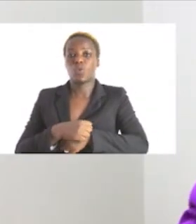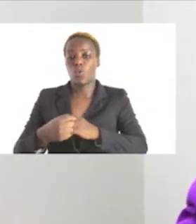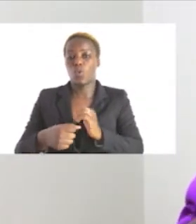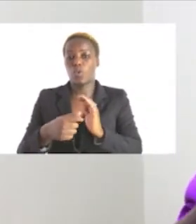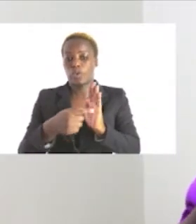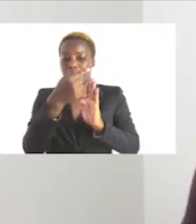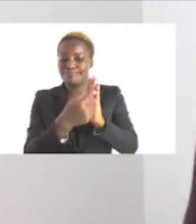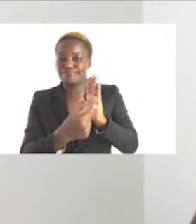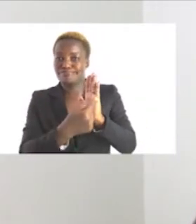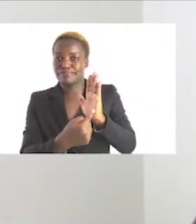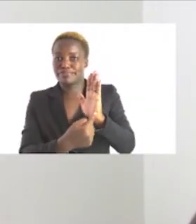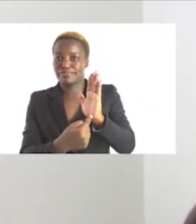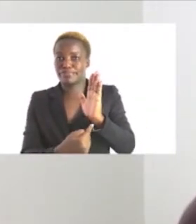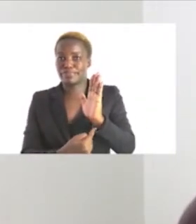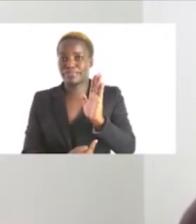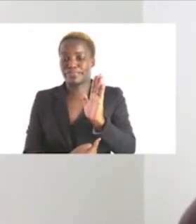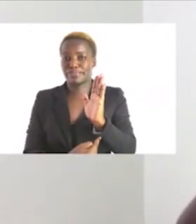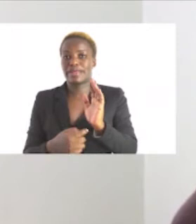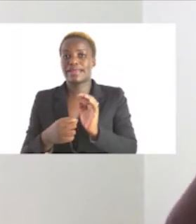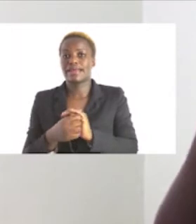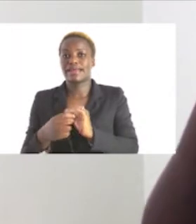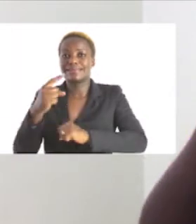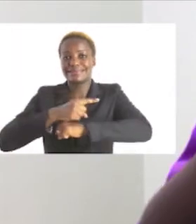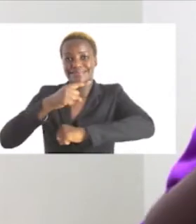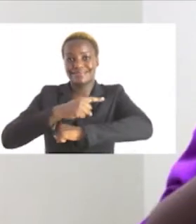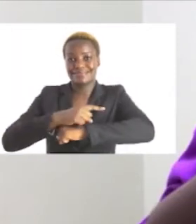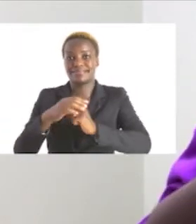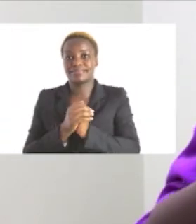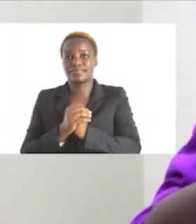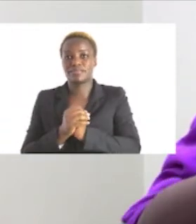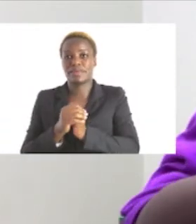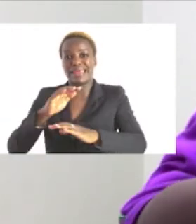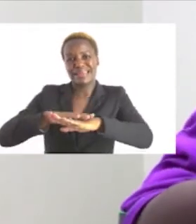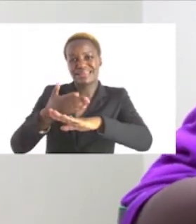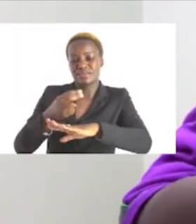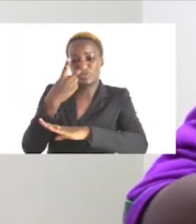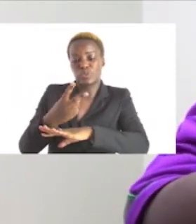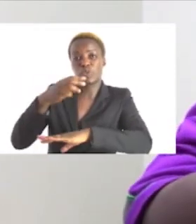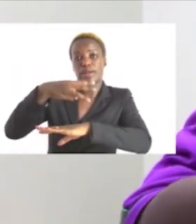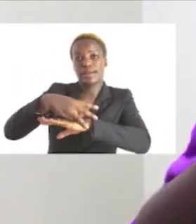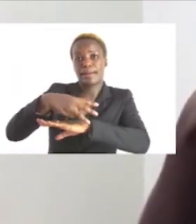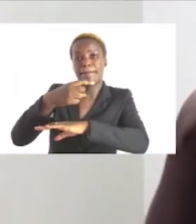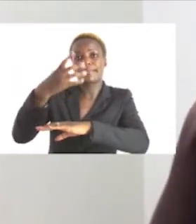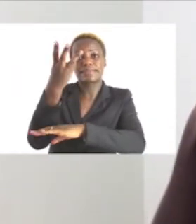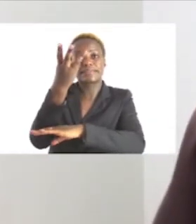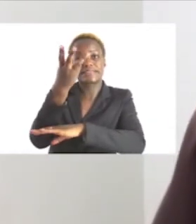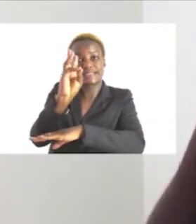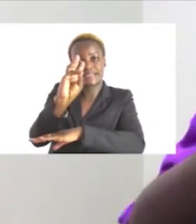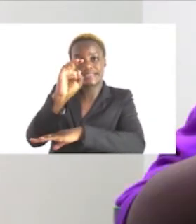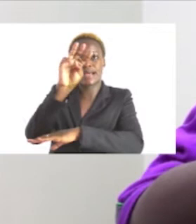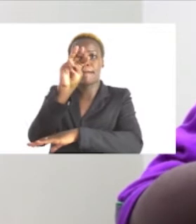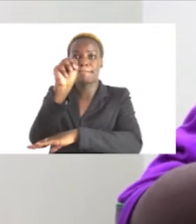all the boxes with the numbers in them. For example, if we have to look on the date, the 6th of